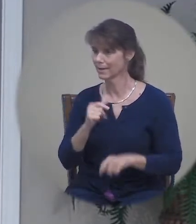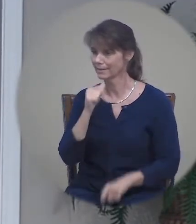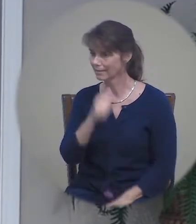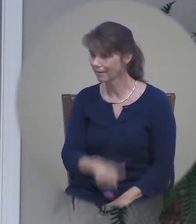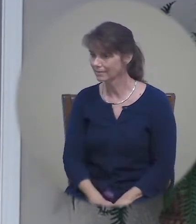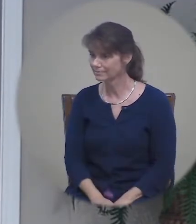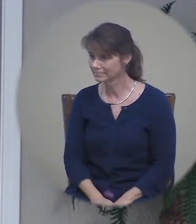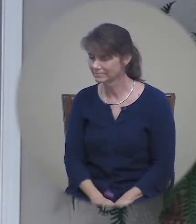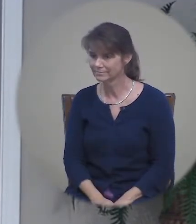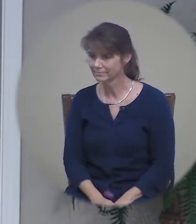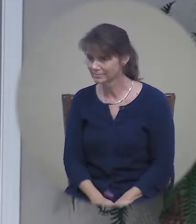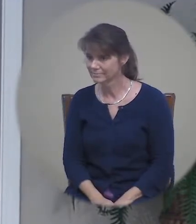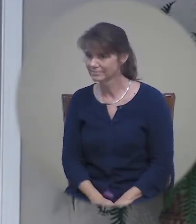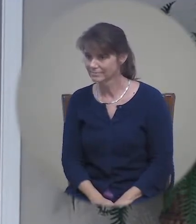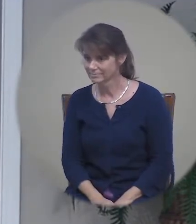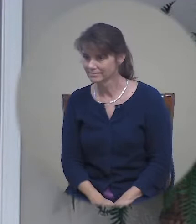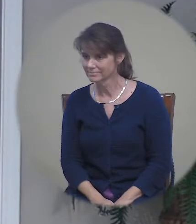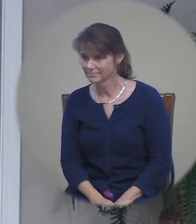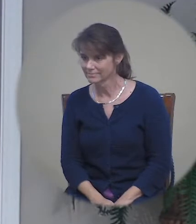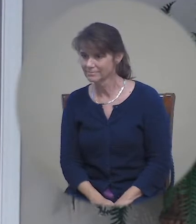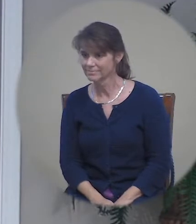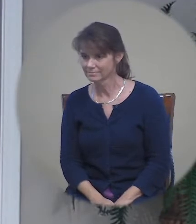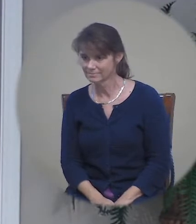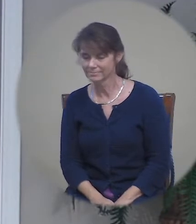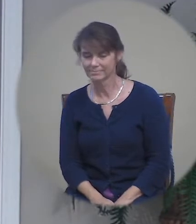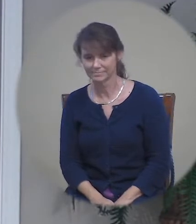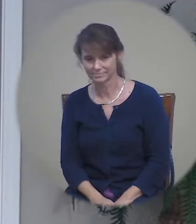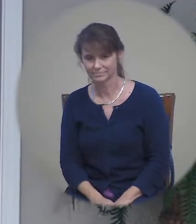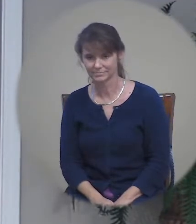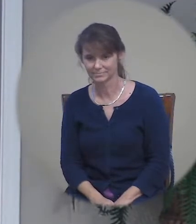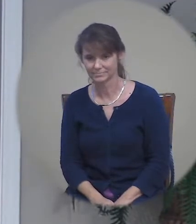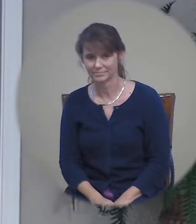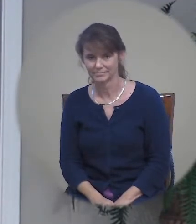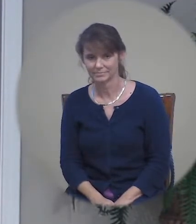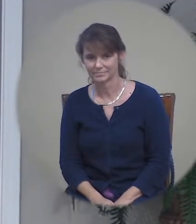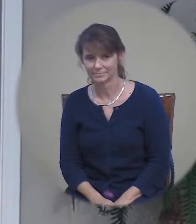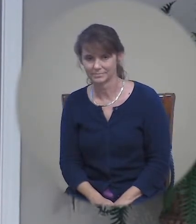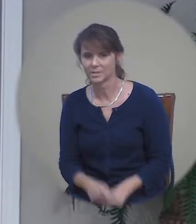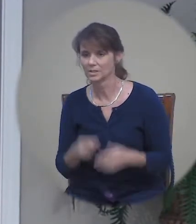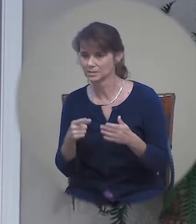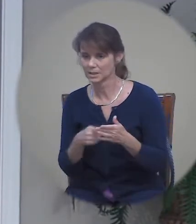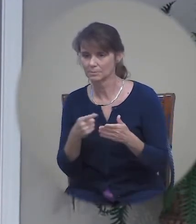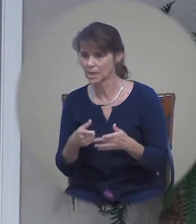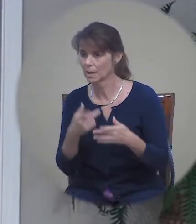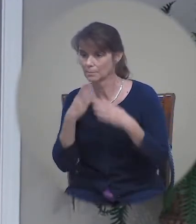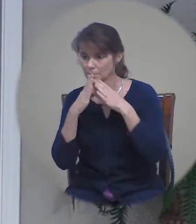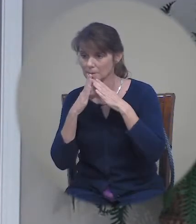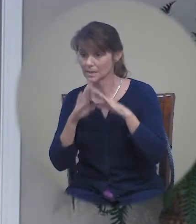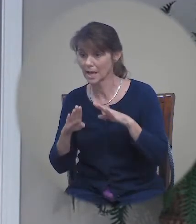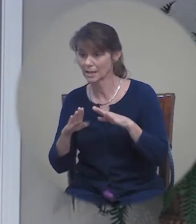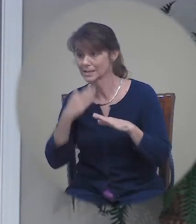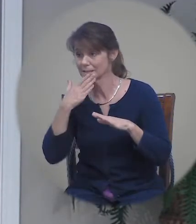people bluster, when they try to make these threats, sometimes silence is the best answer.